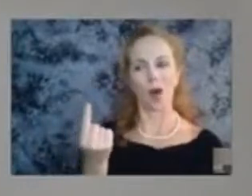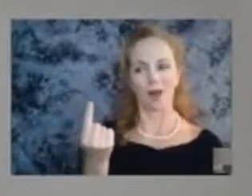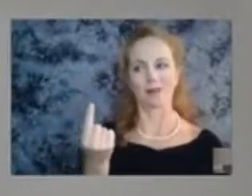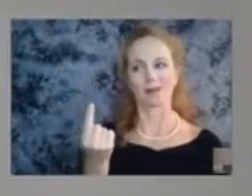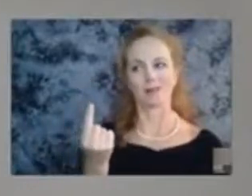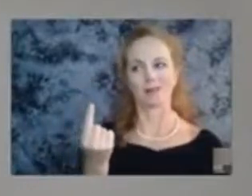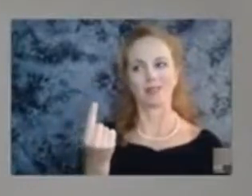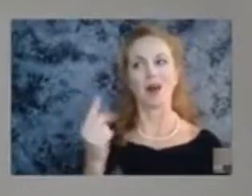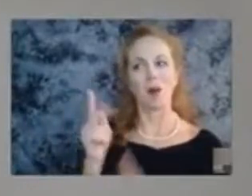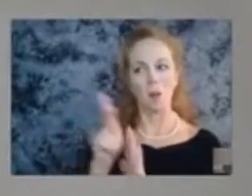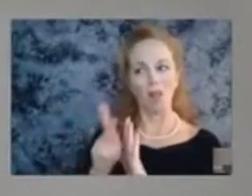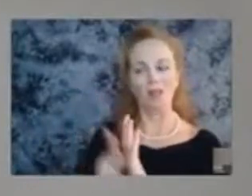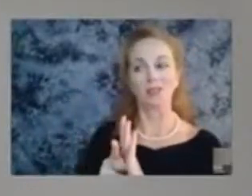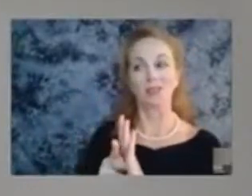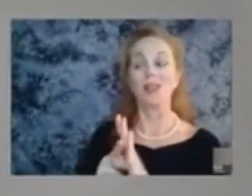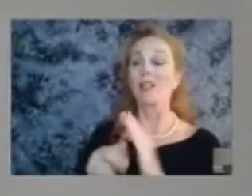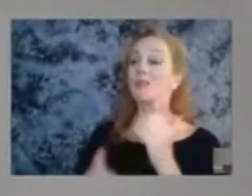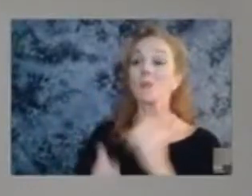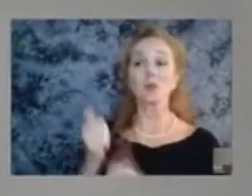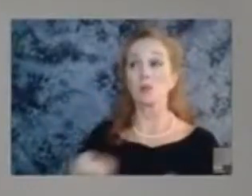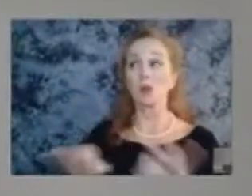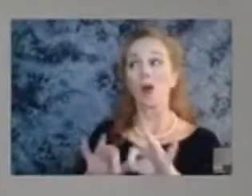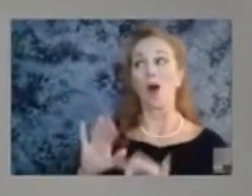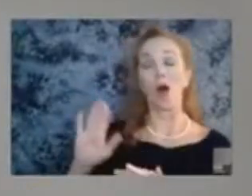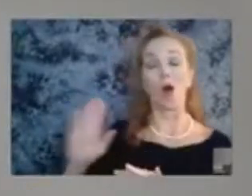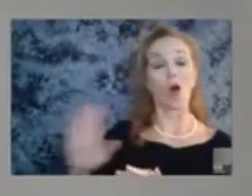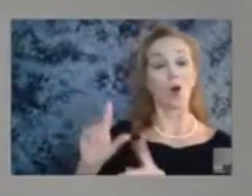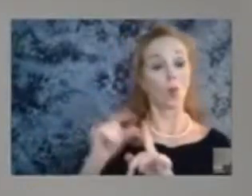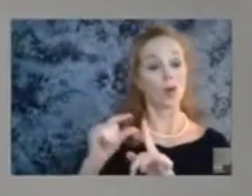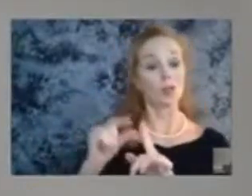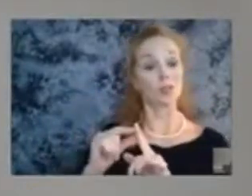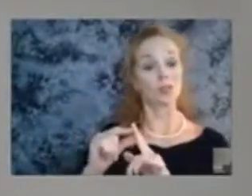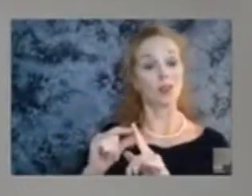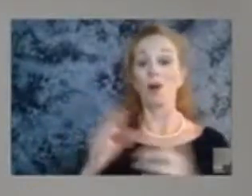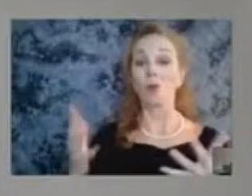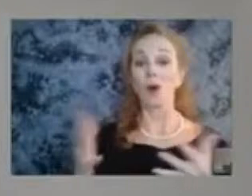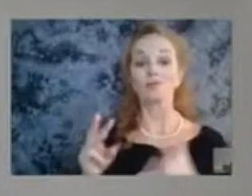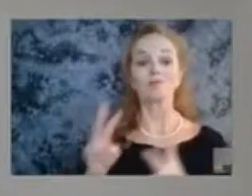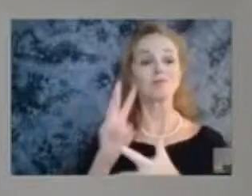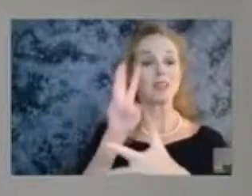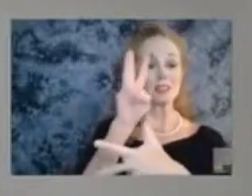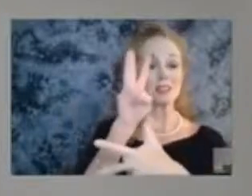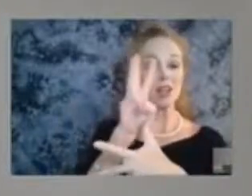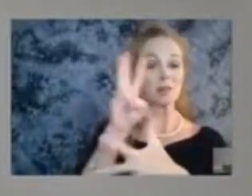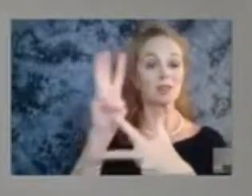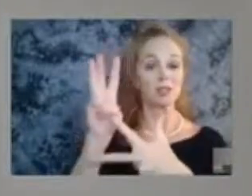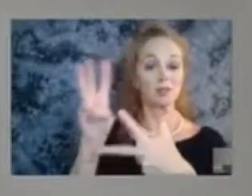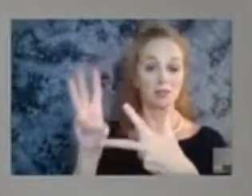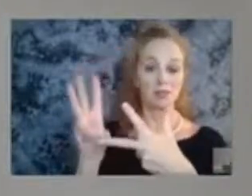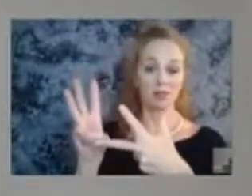But the tried and true, to use her words, are those 3 Ws.